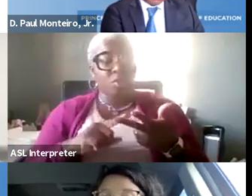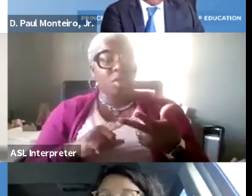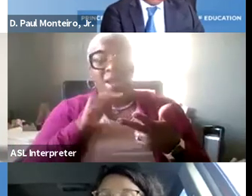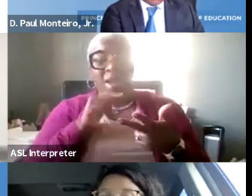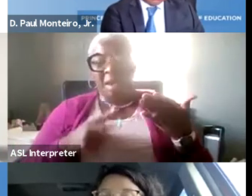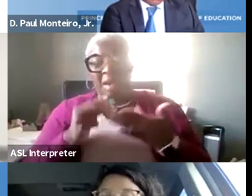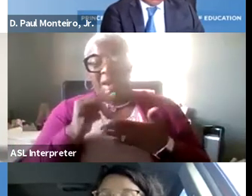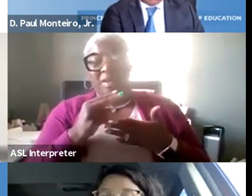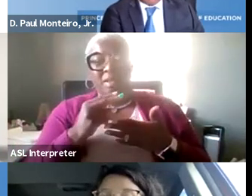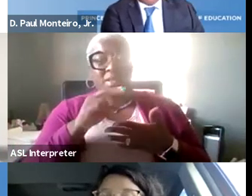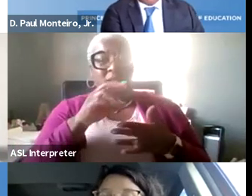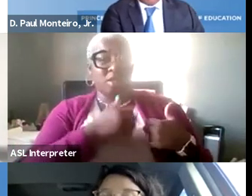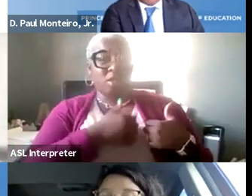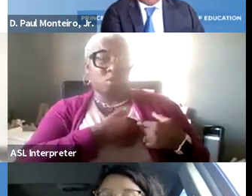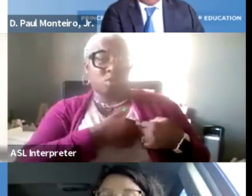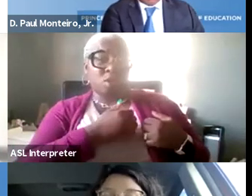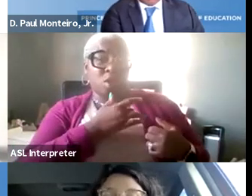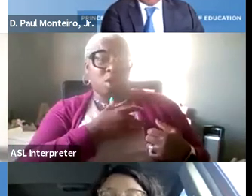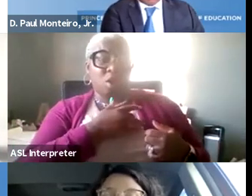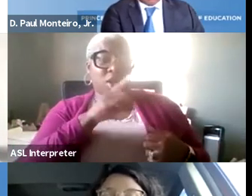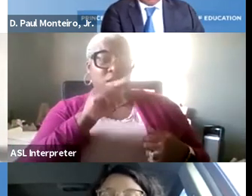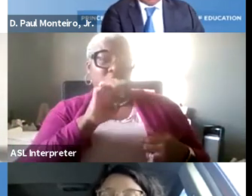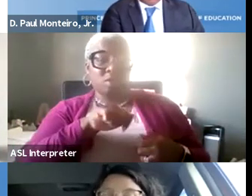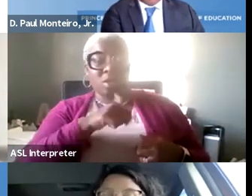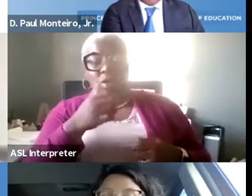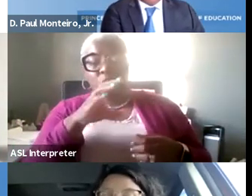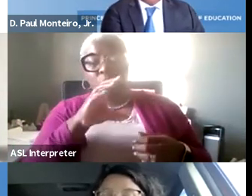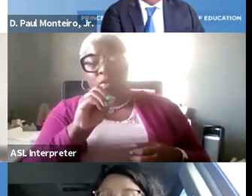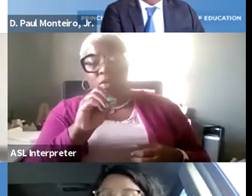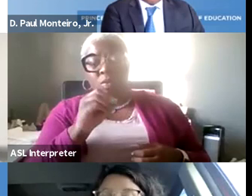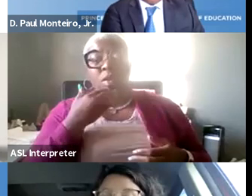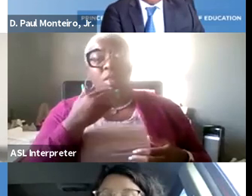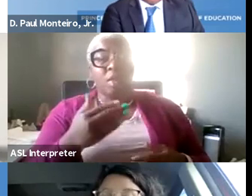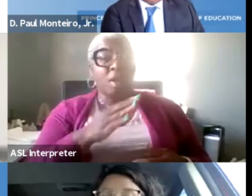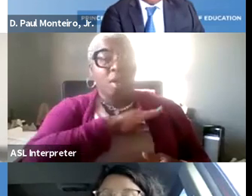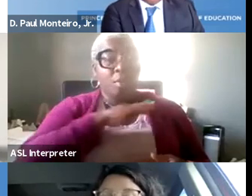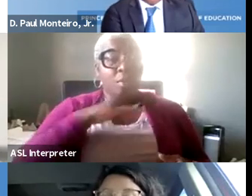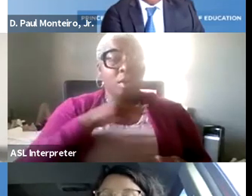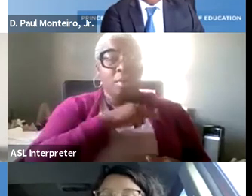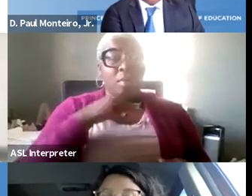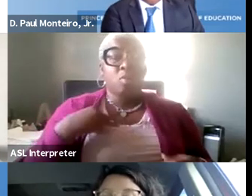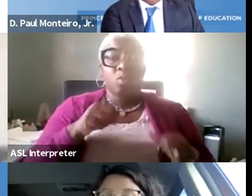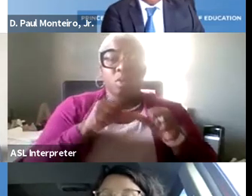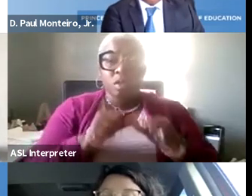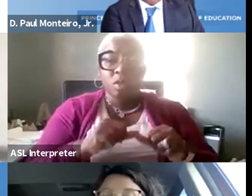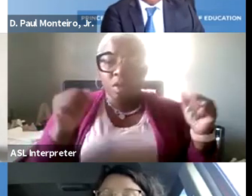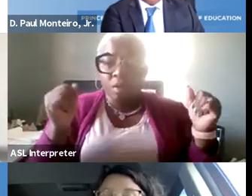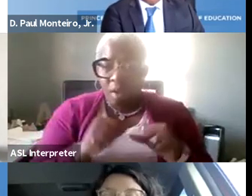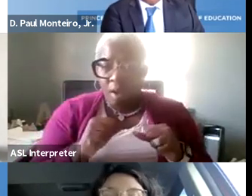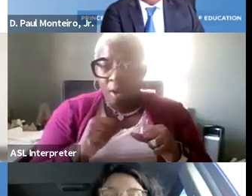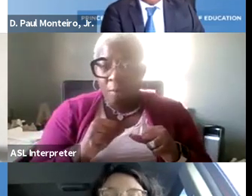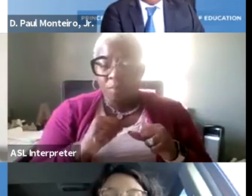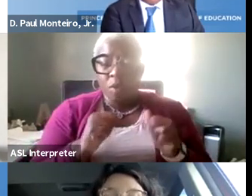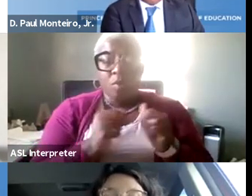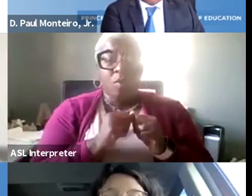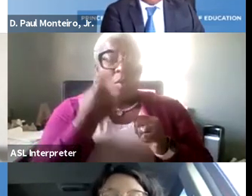these sweetheart deals to corporations. And I just wanna thank you board members who continue to fight for the